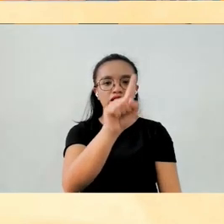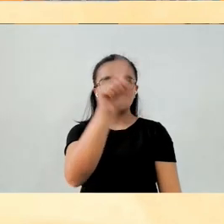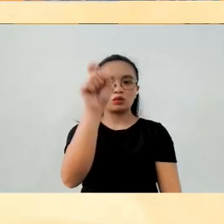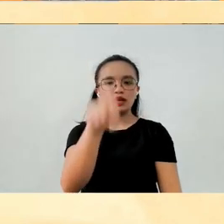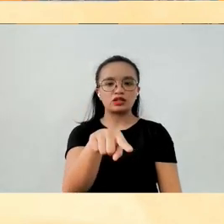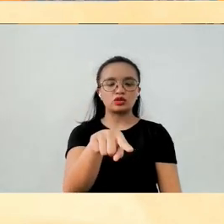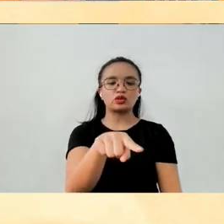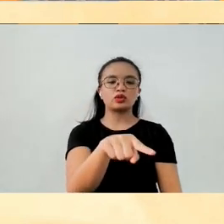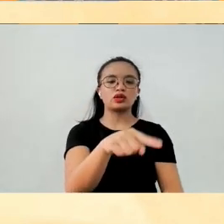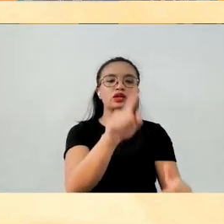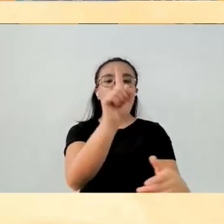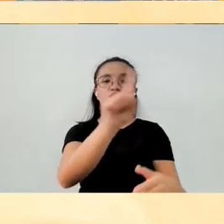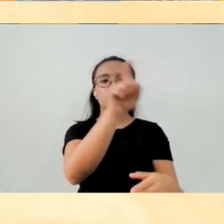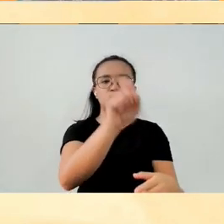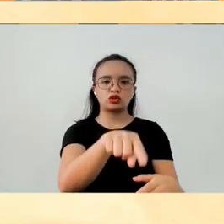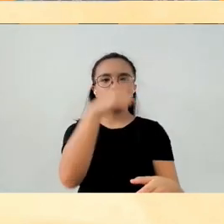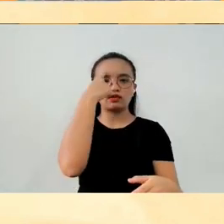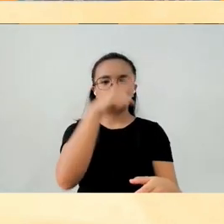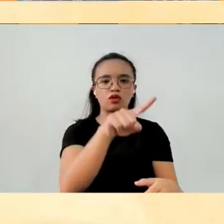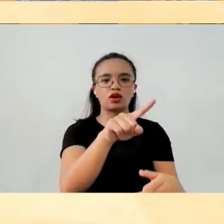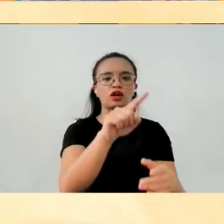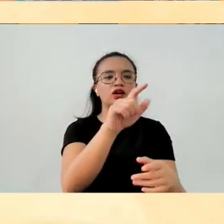each speaker, and maybe